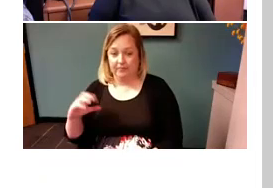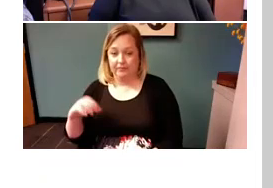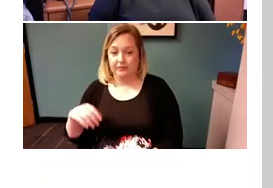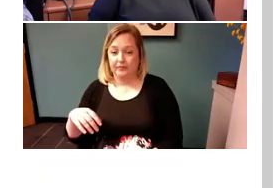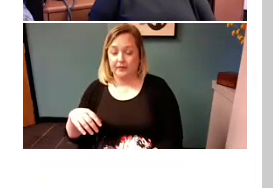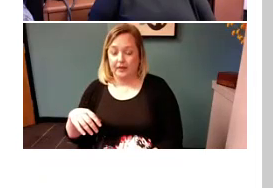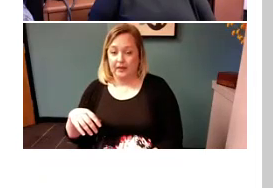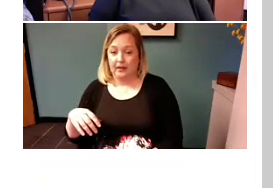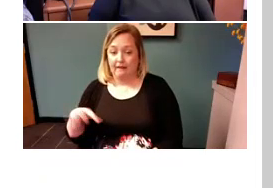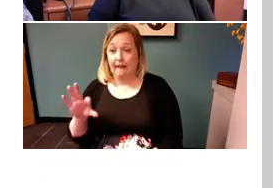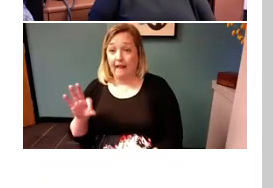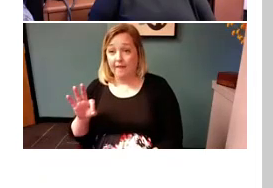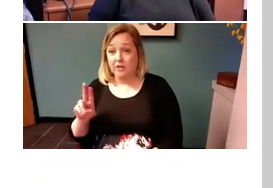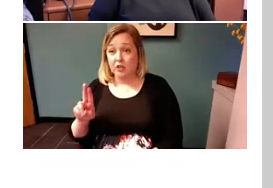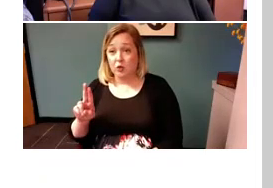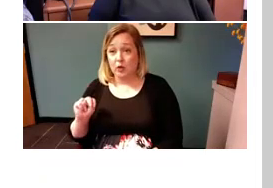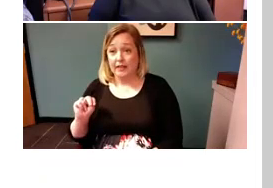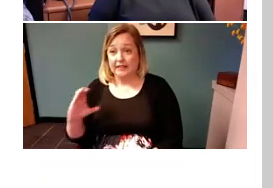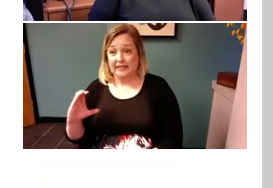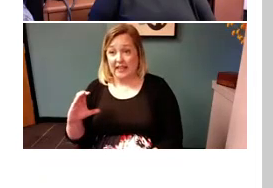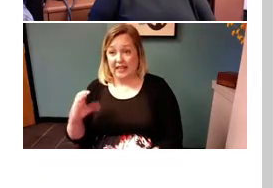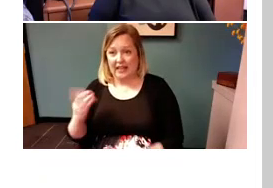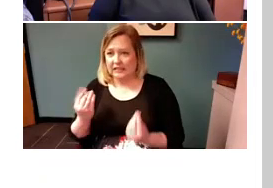func basically returns